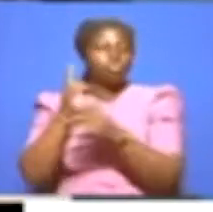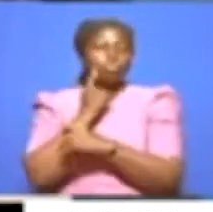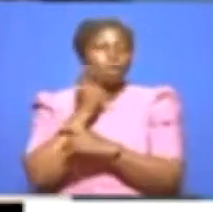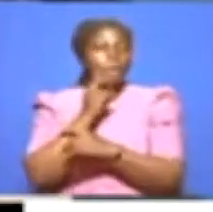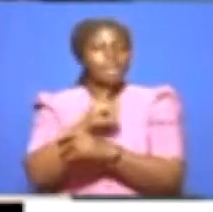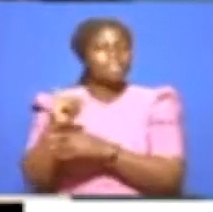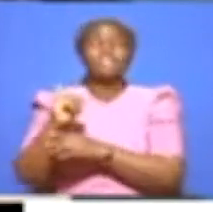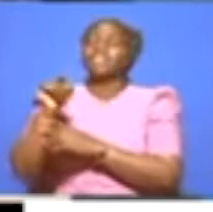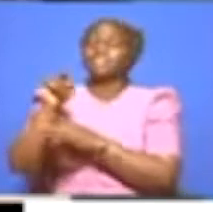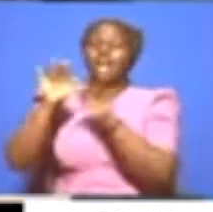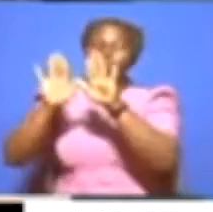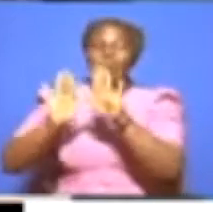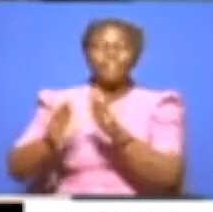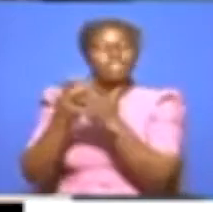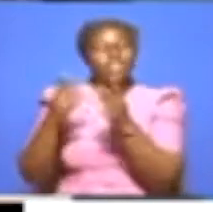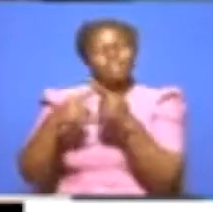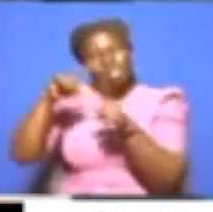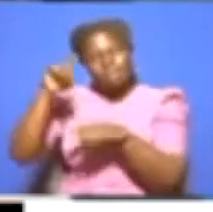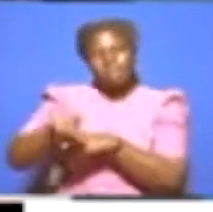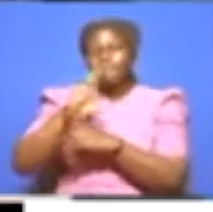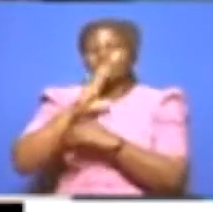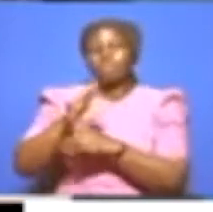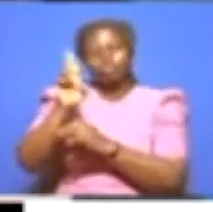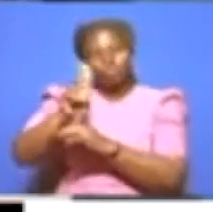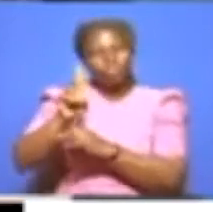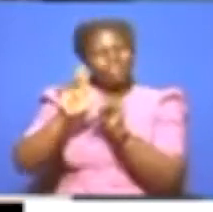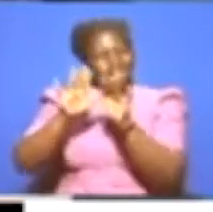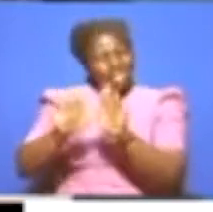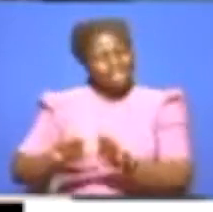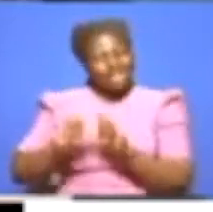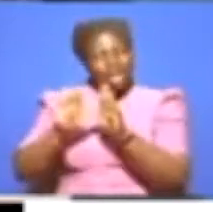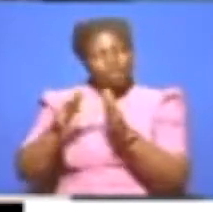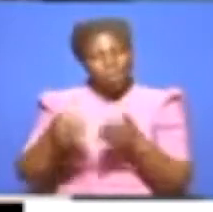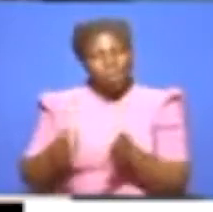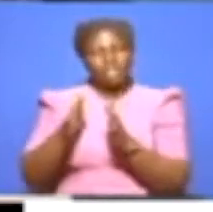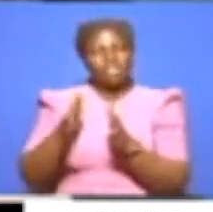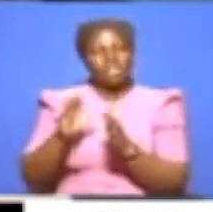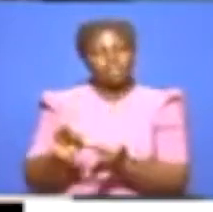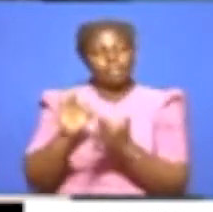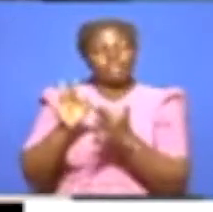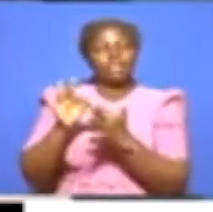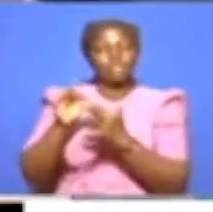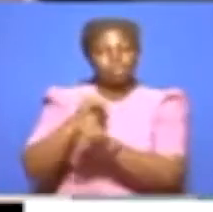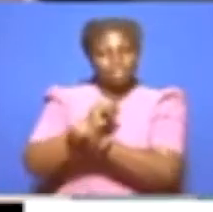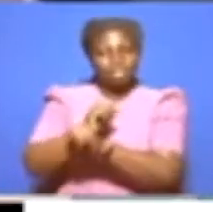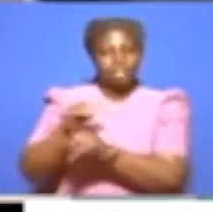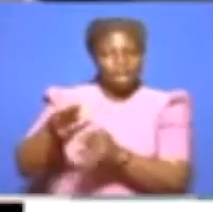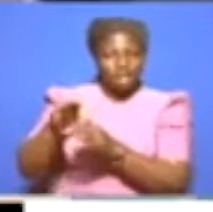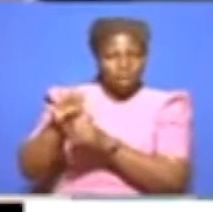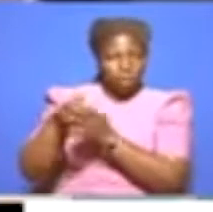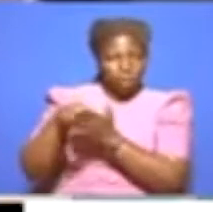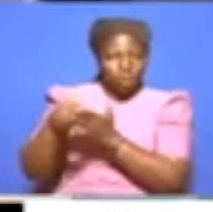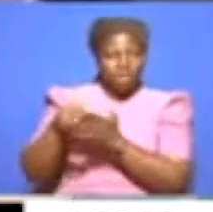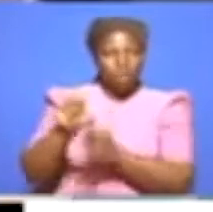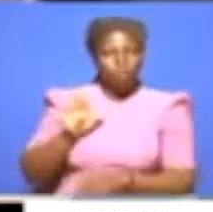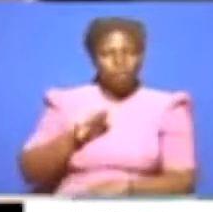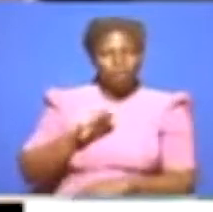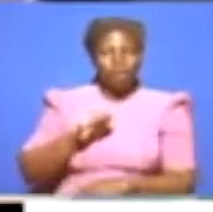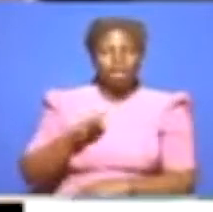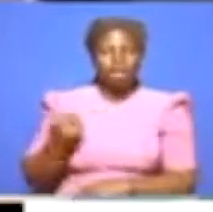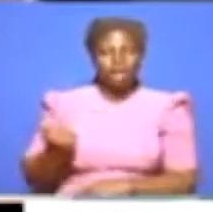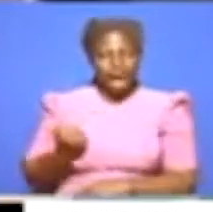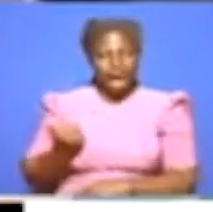guidance, caution, and protecting the vulnerable, especially women and children and girls. Well, there you have